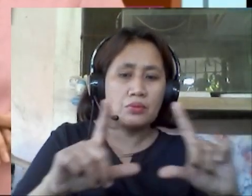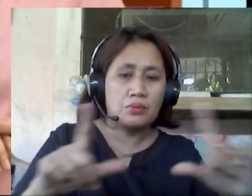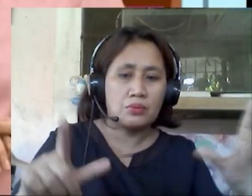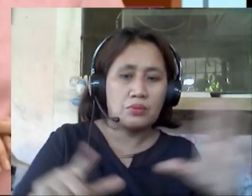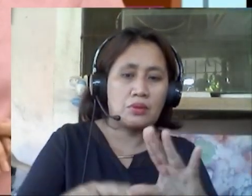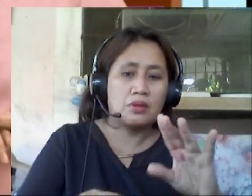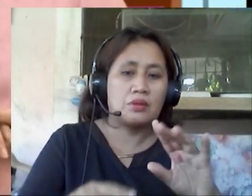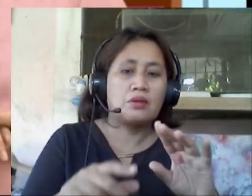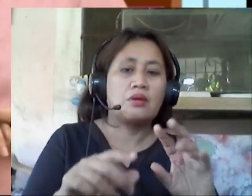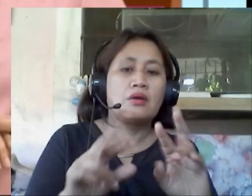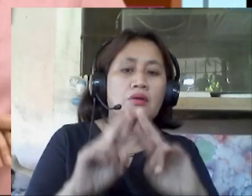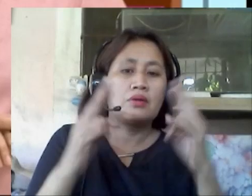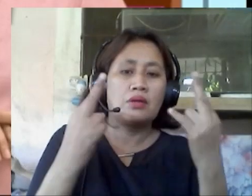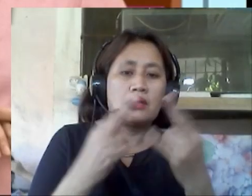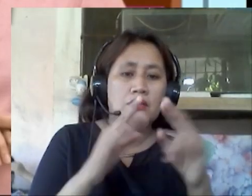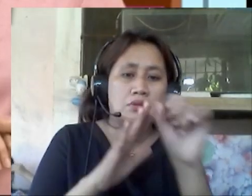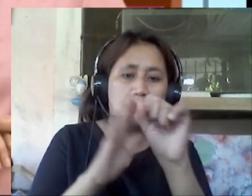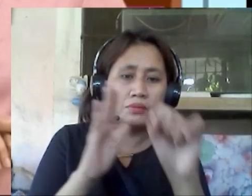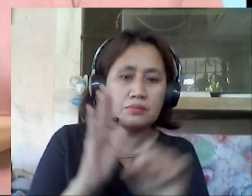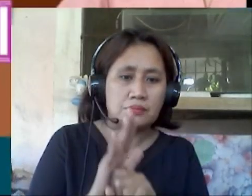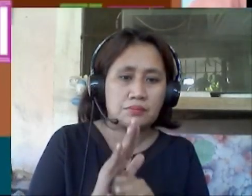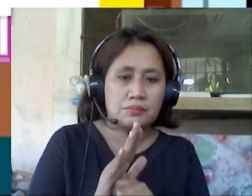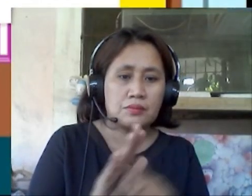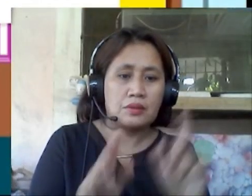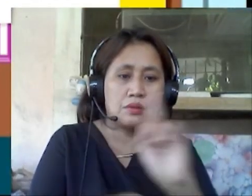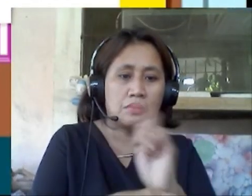related subjects like theater or film.